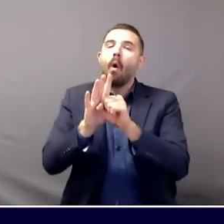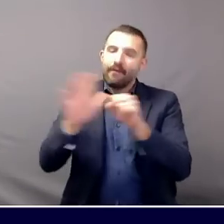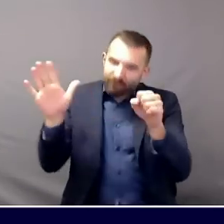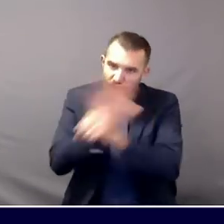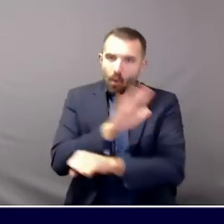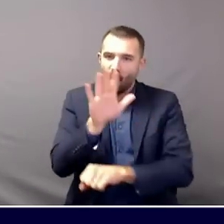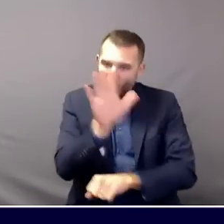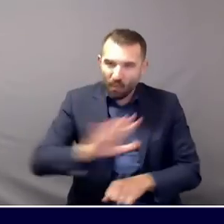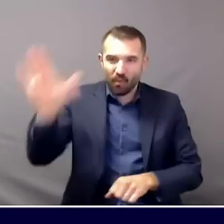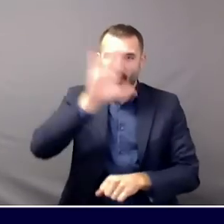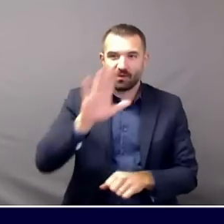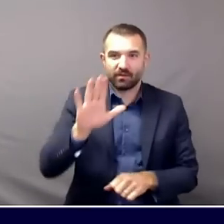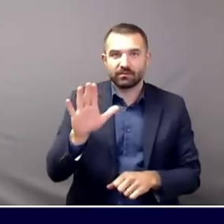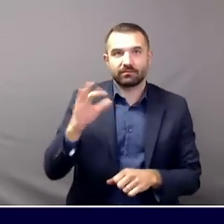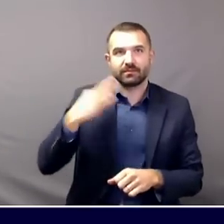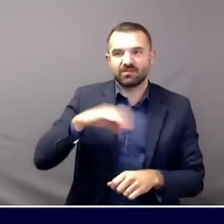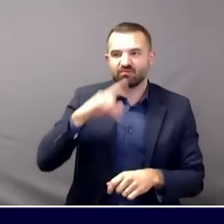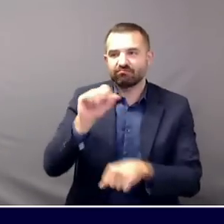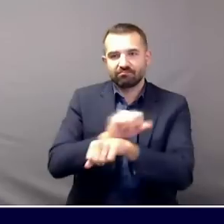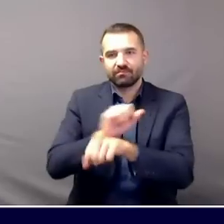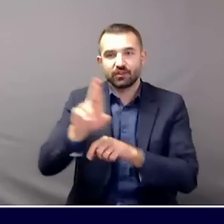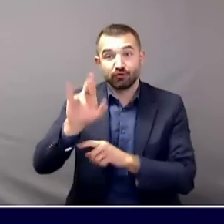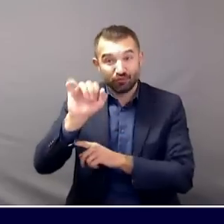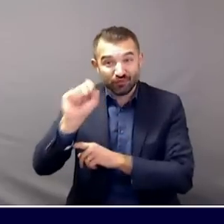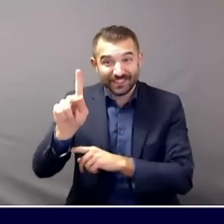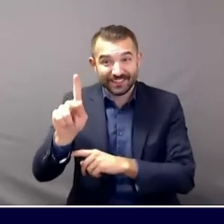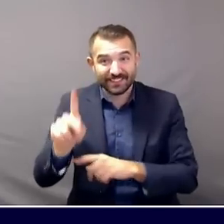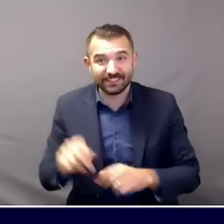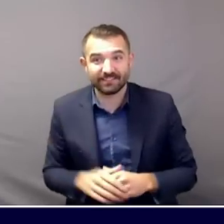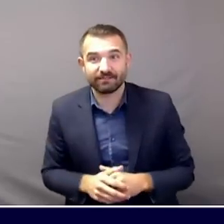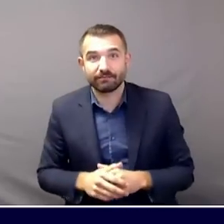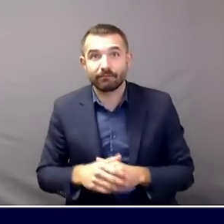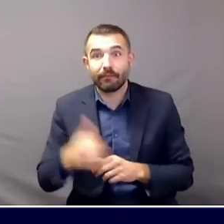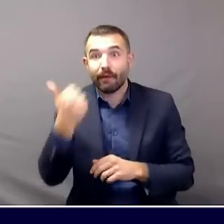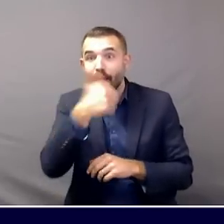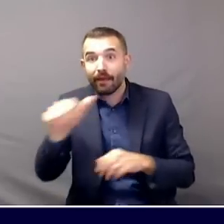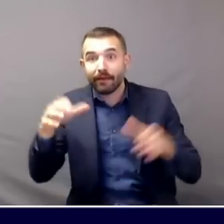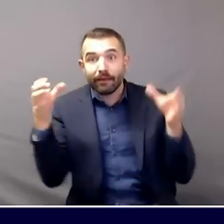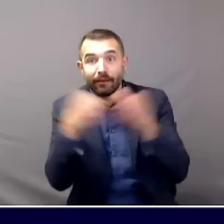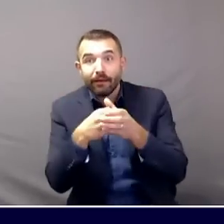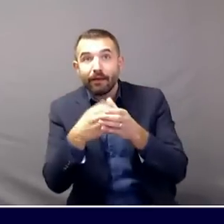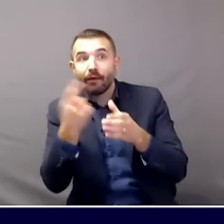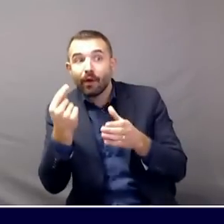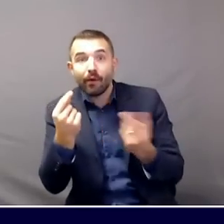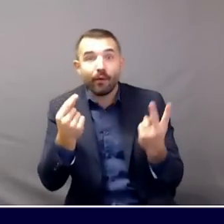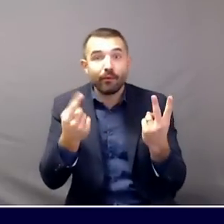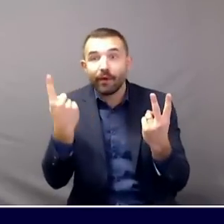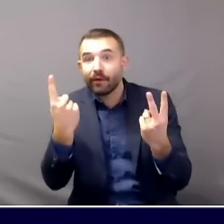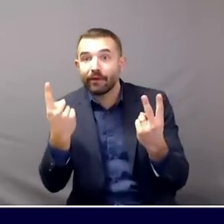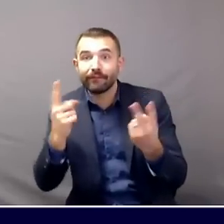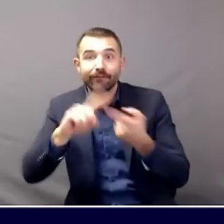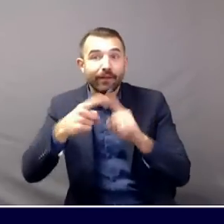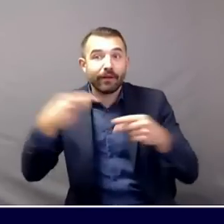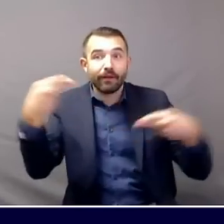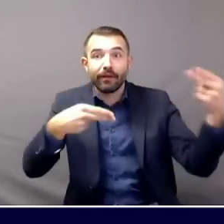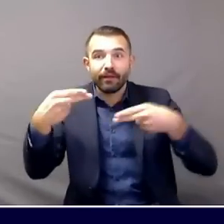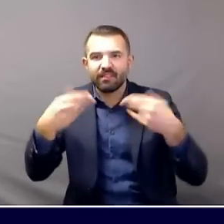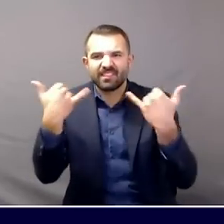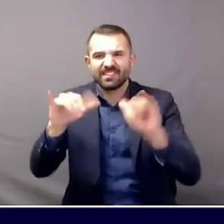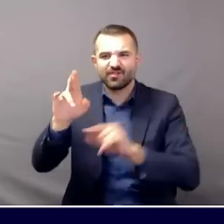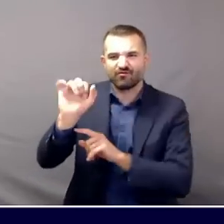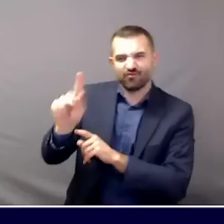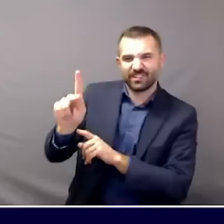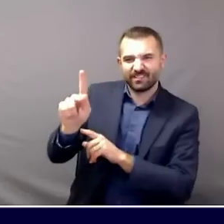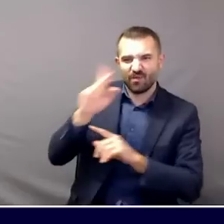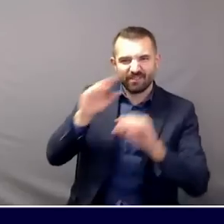smallest gatherings of any sort, indoors especially. And like many people in our state, I'm deeply concerned about